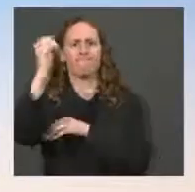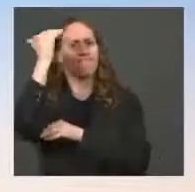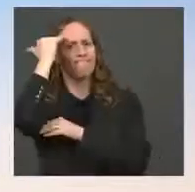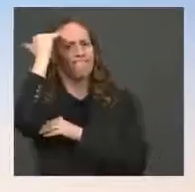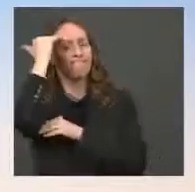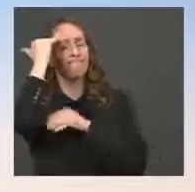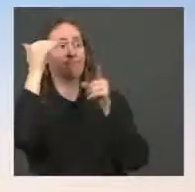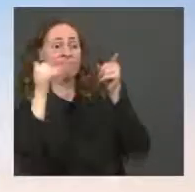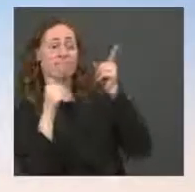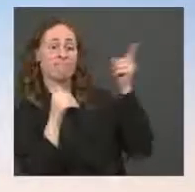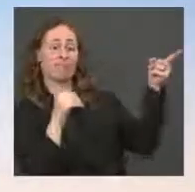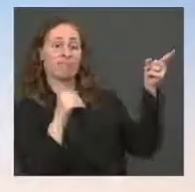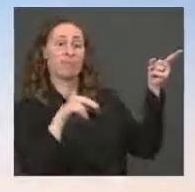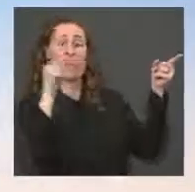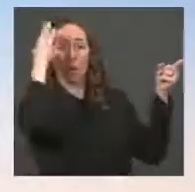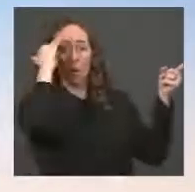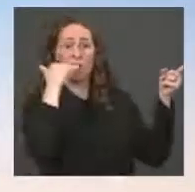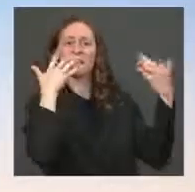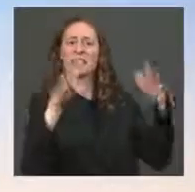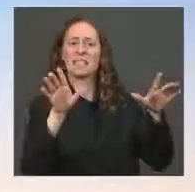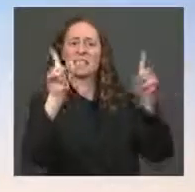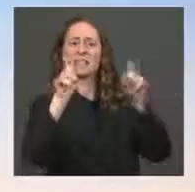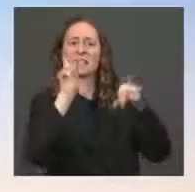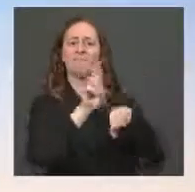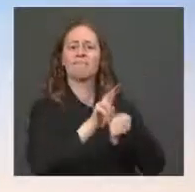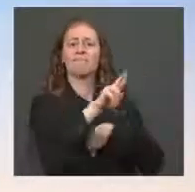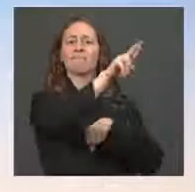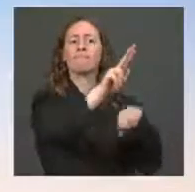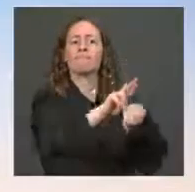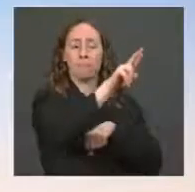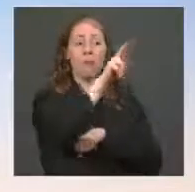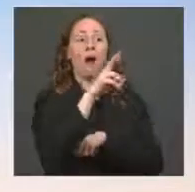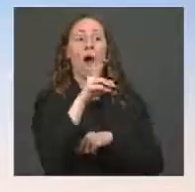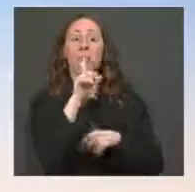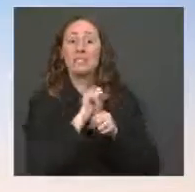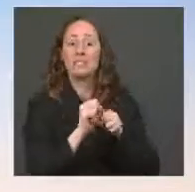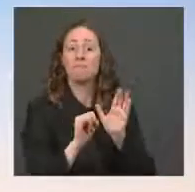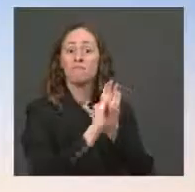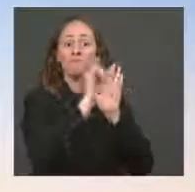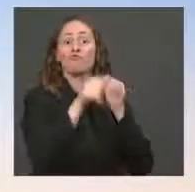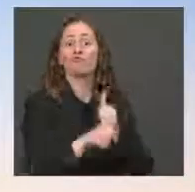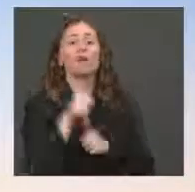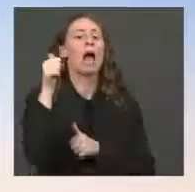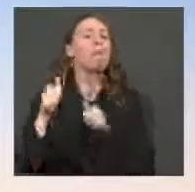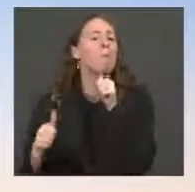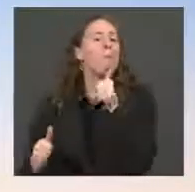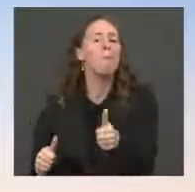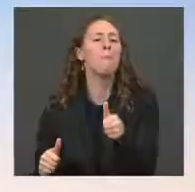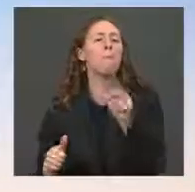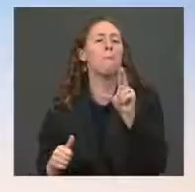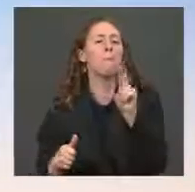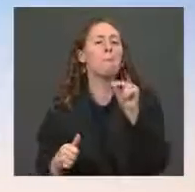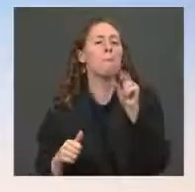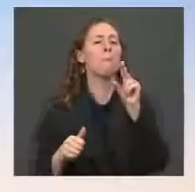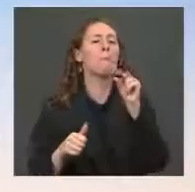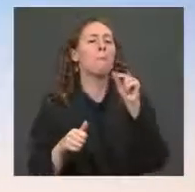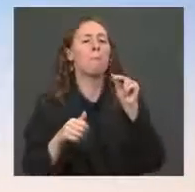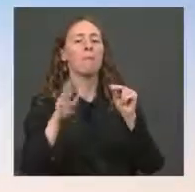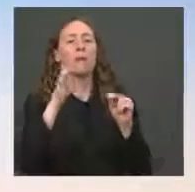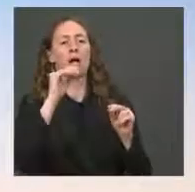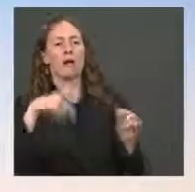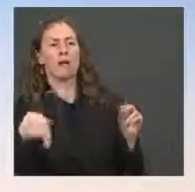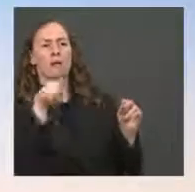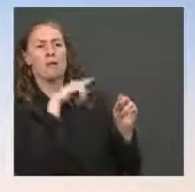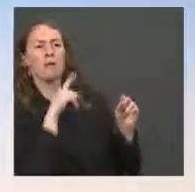they have assessed that this event does not pose an immediate threat to U.S. personnel or territory or to our allies. The missile launch highlights the